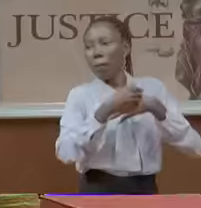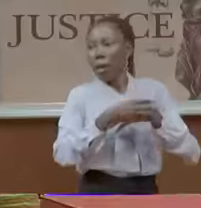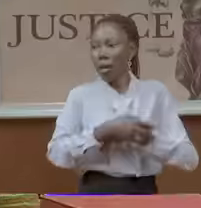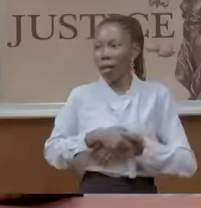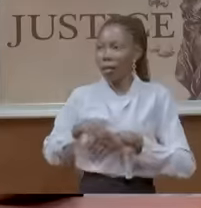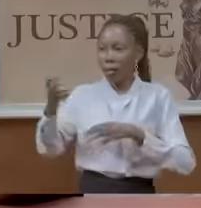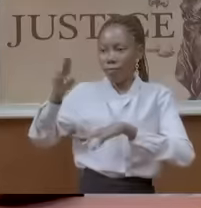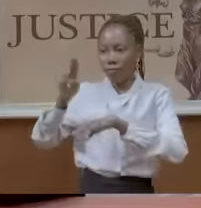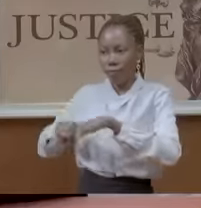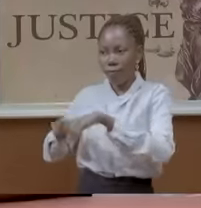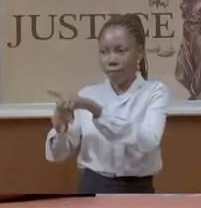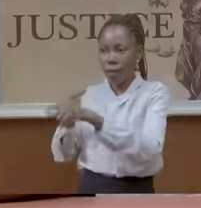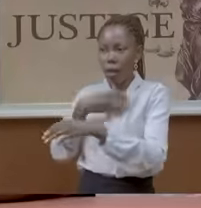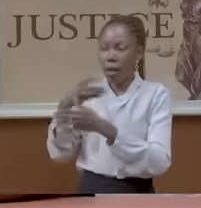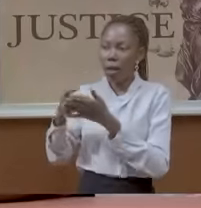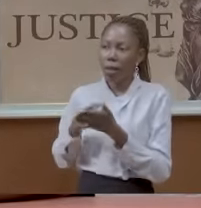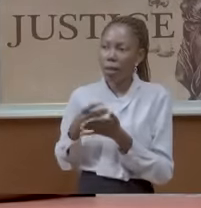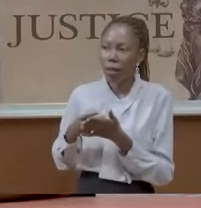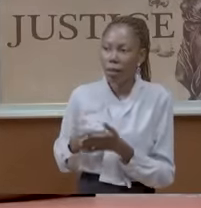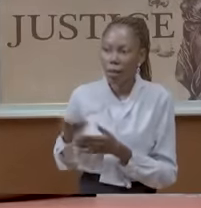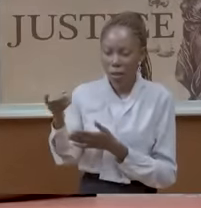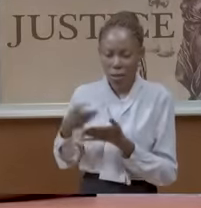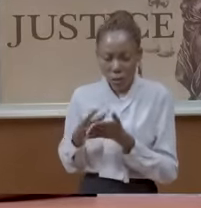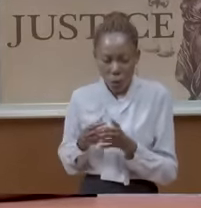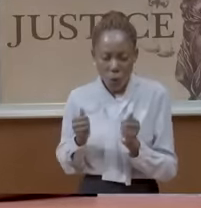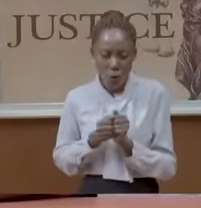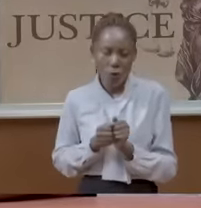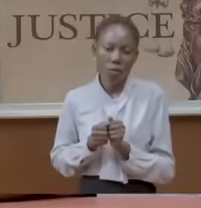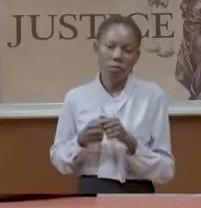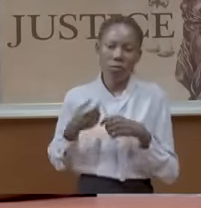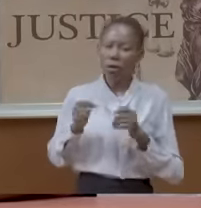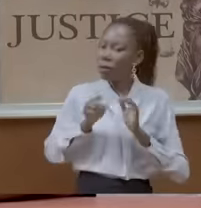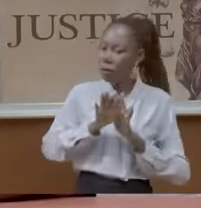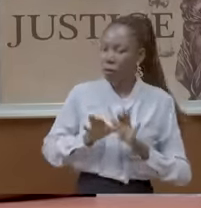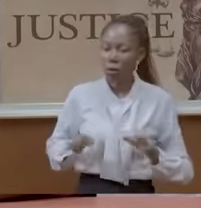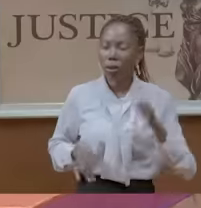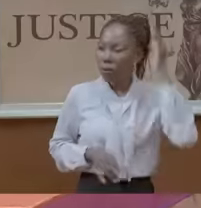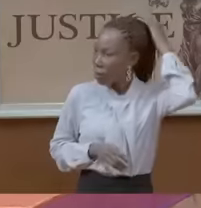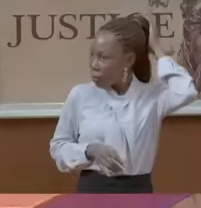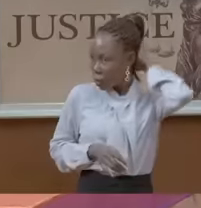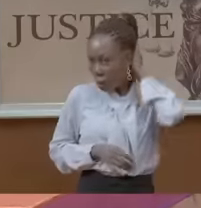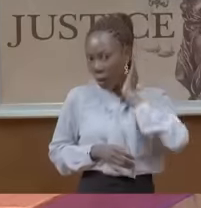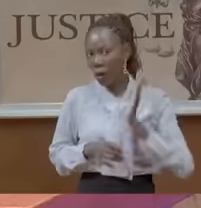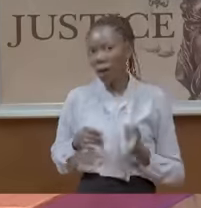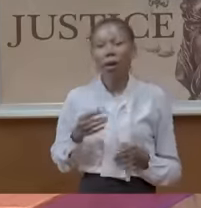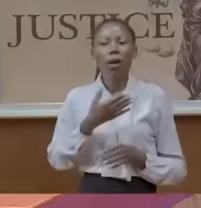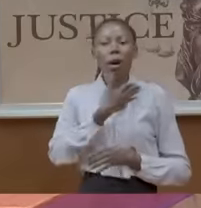of them knew. They now sat me down. So now became a discussion. I wanted to chat and discuss with just the adults. So we then discussed. And